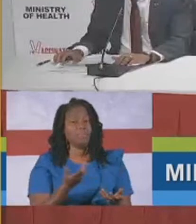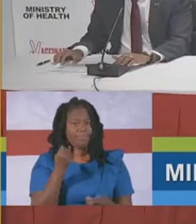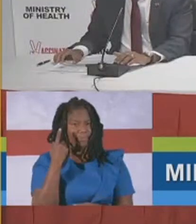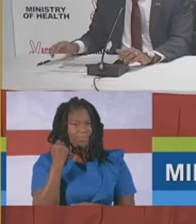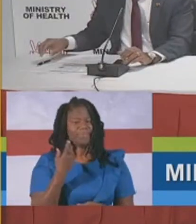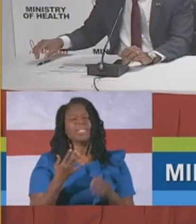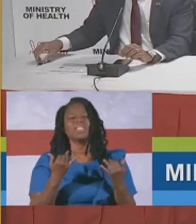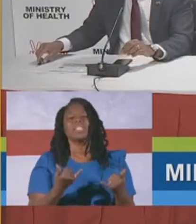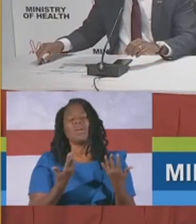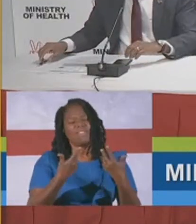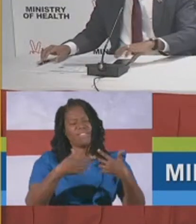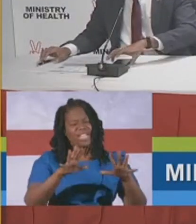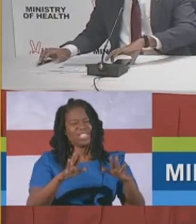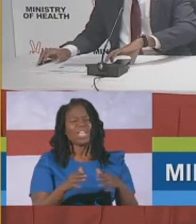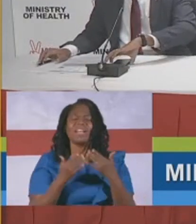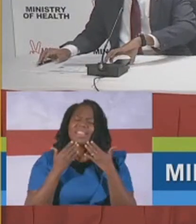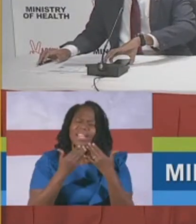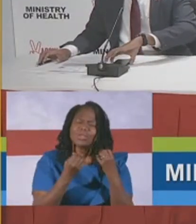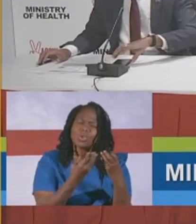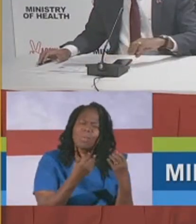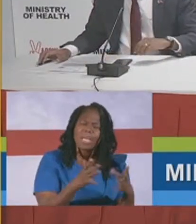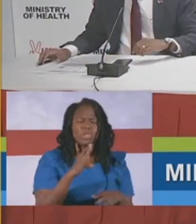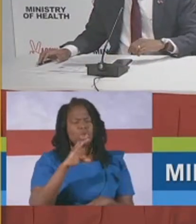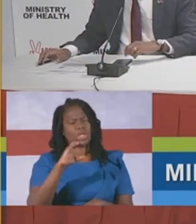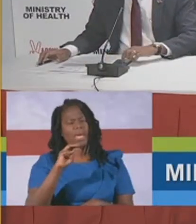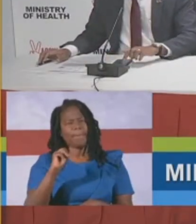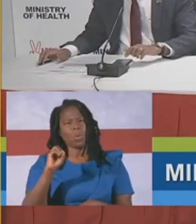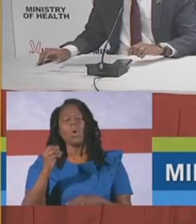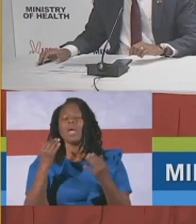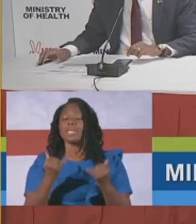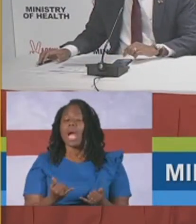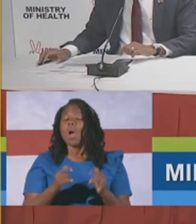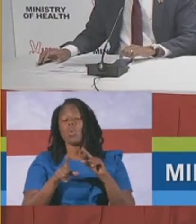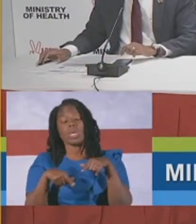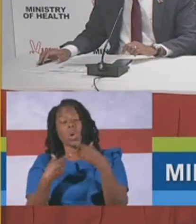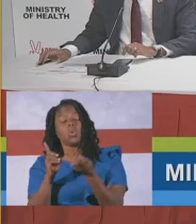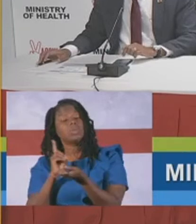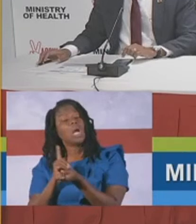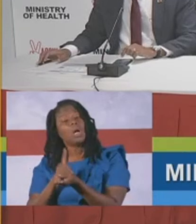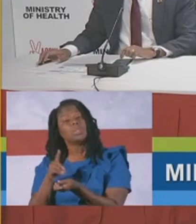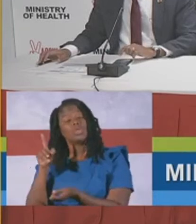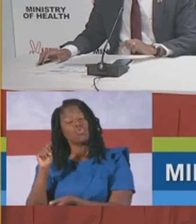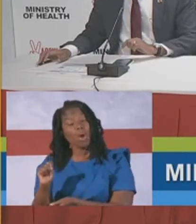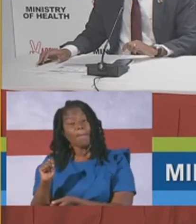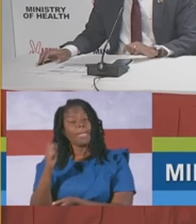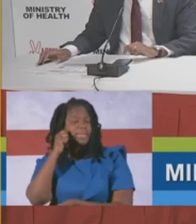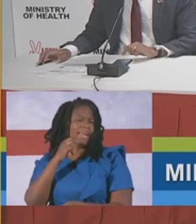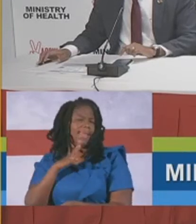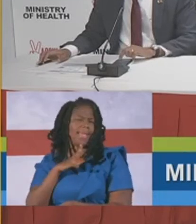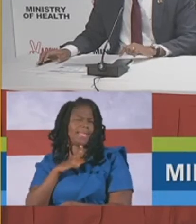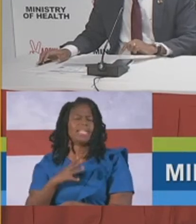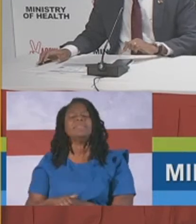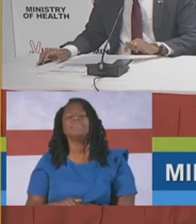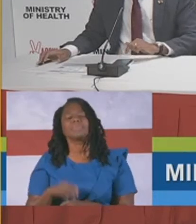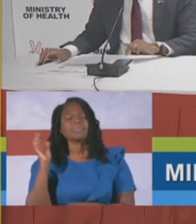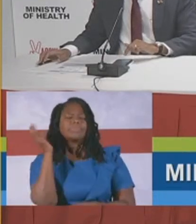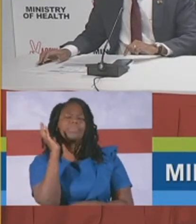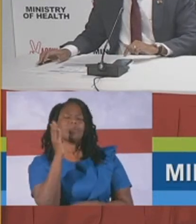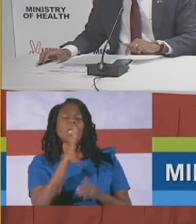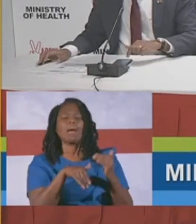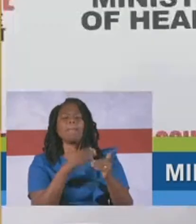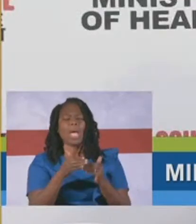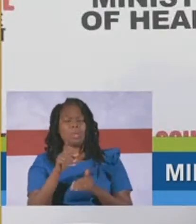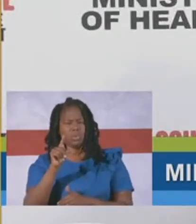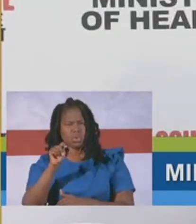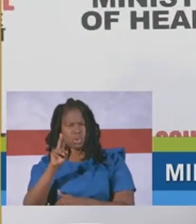Thank you very much, CMO. And we go now to Dr. Trotman, who will give us a presentation this morning on